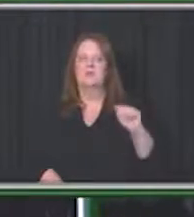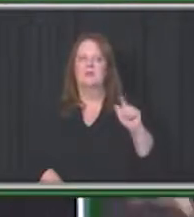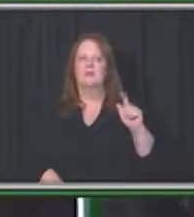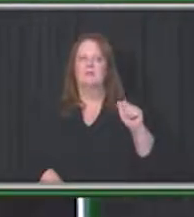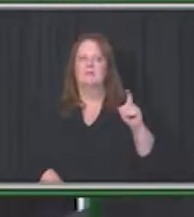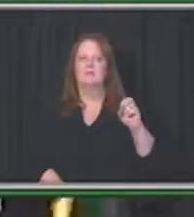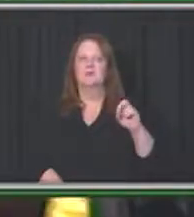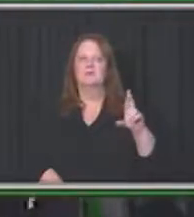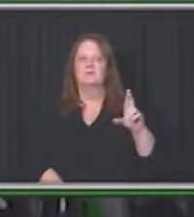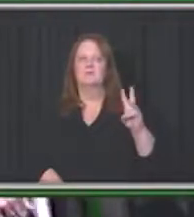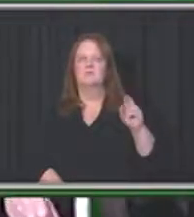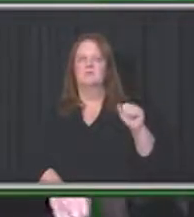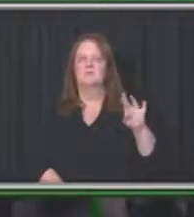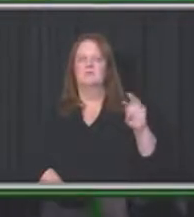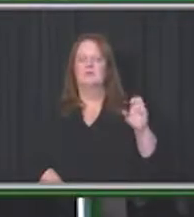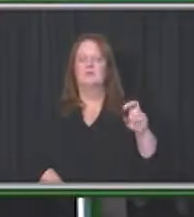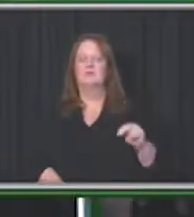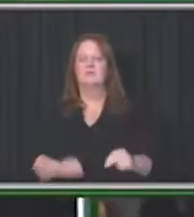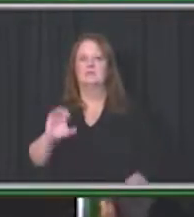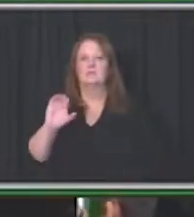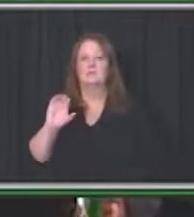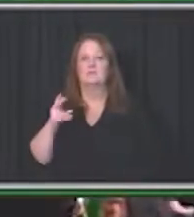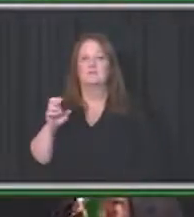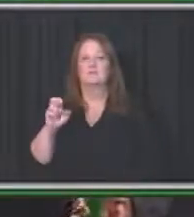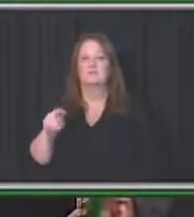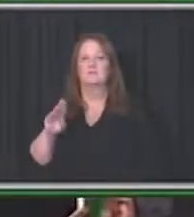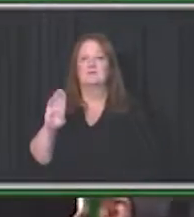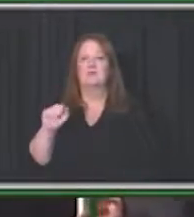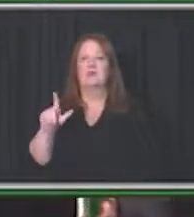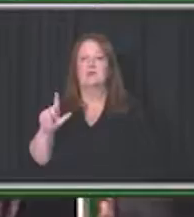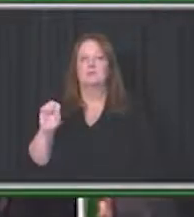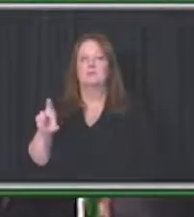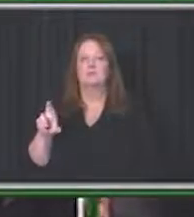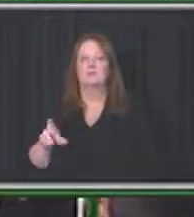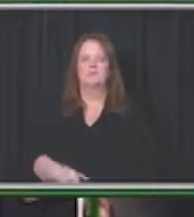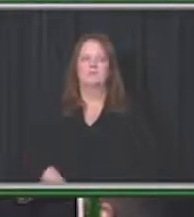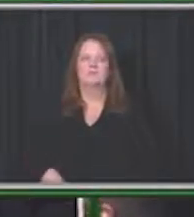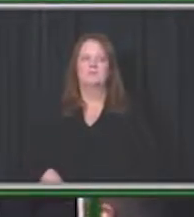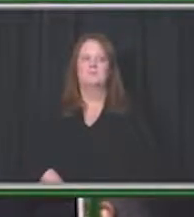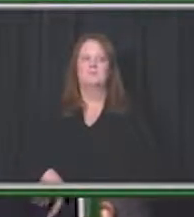Alexander Warrington. Tristan Batchelor.